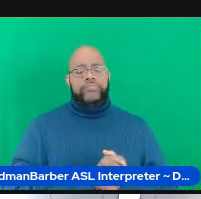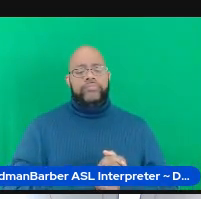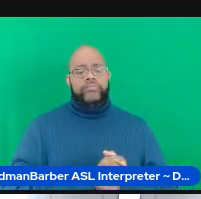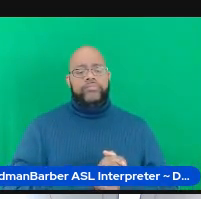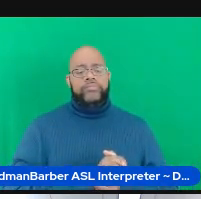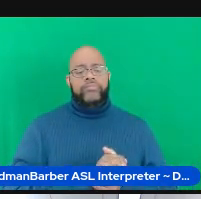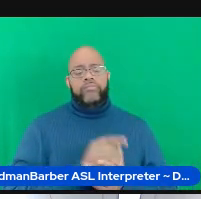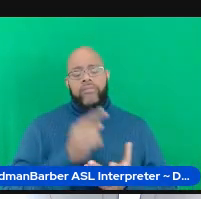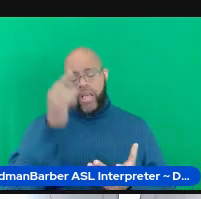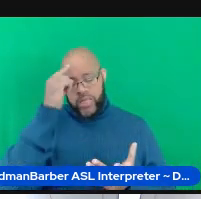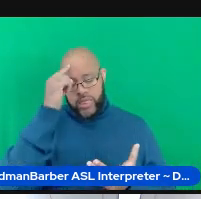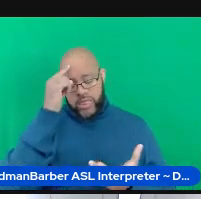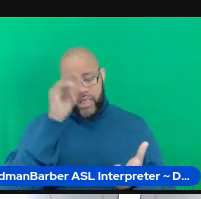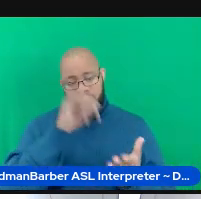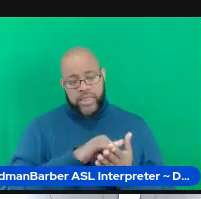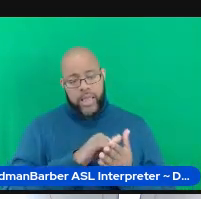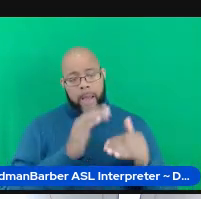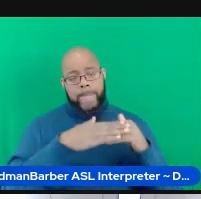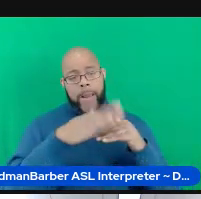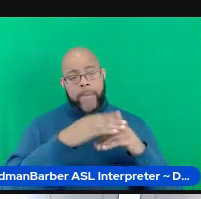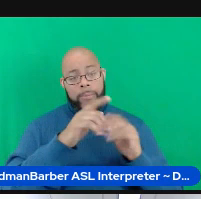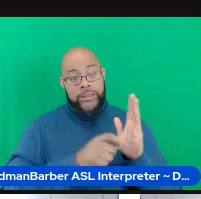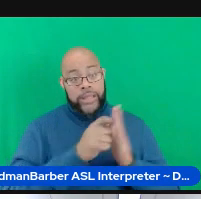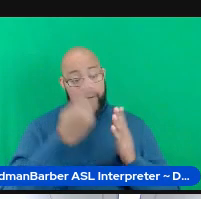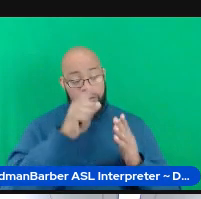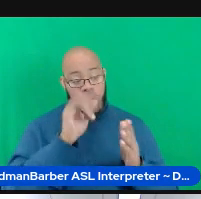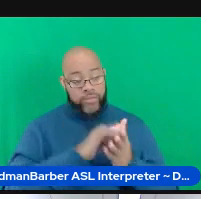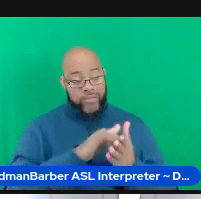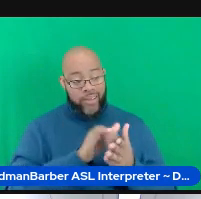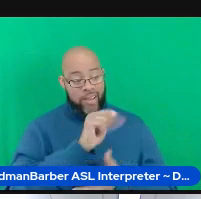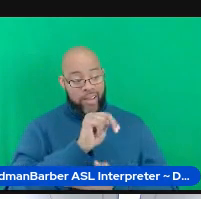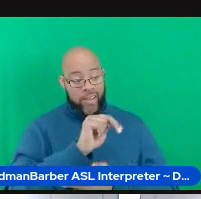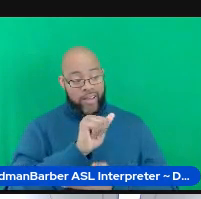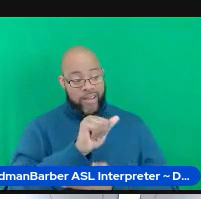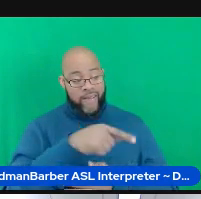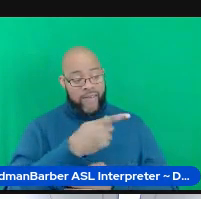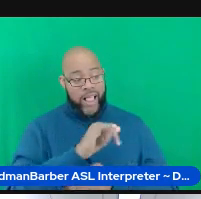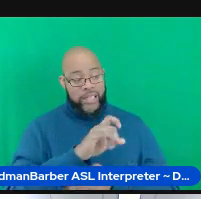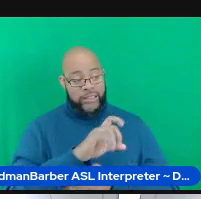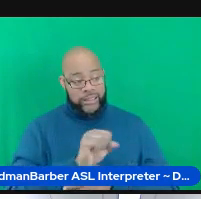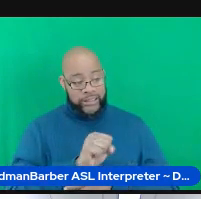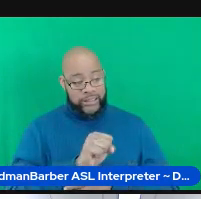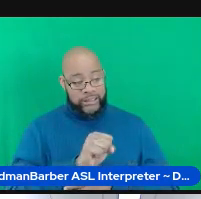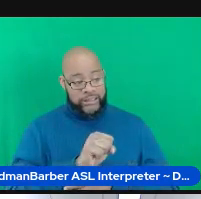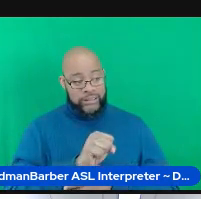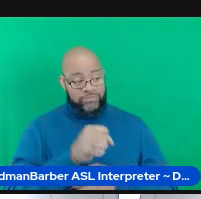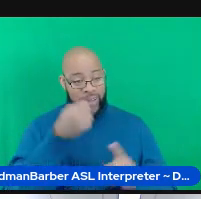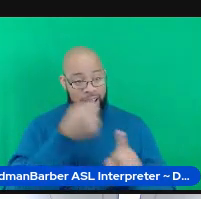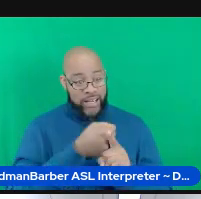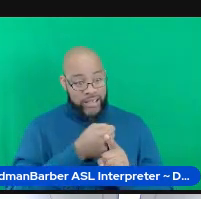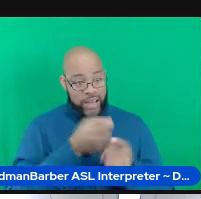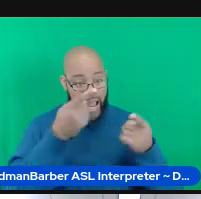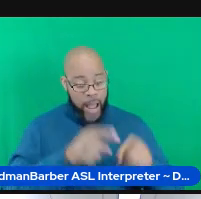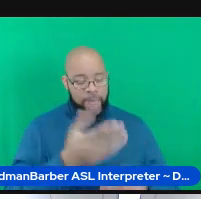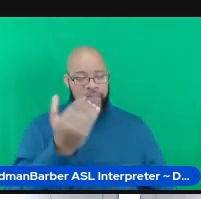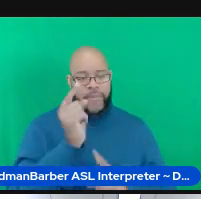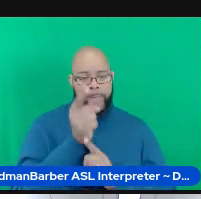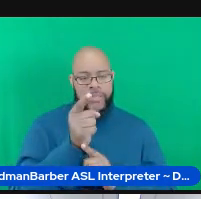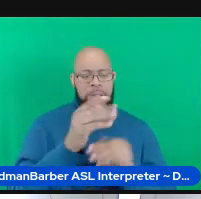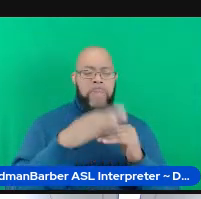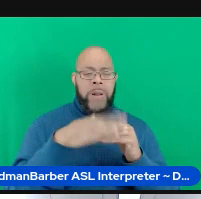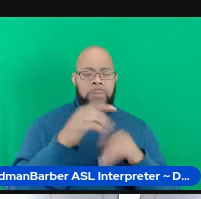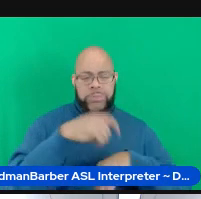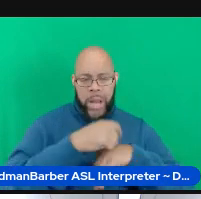think the minimum time for anaphylaxis to occur after influenza vaccination is 15 minutes, right?